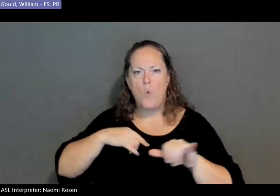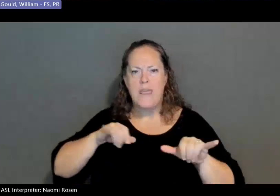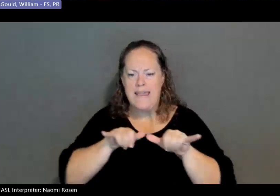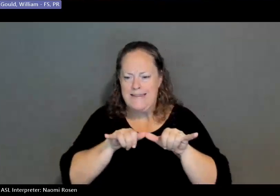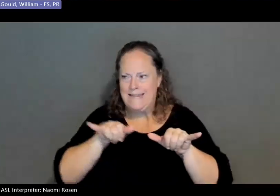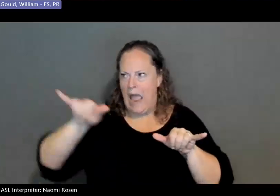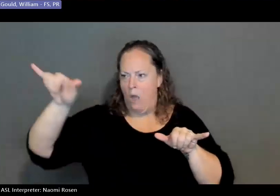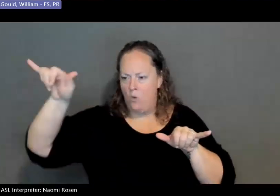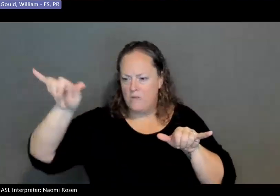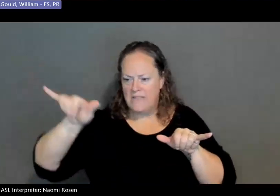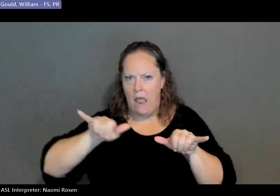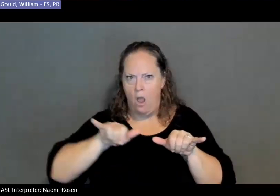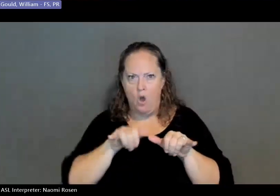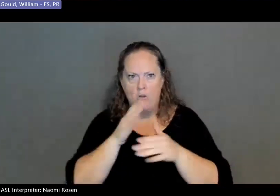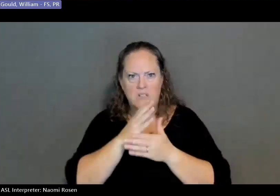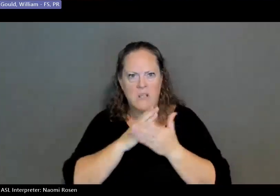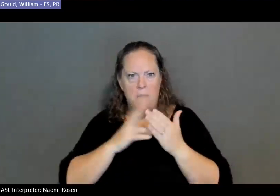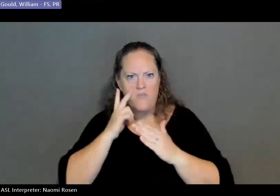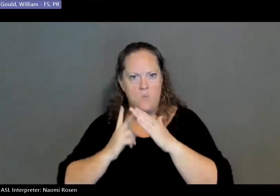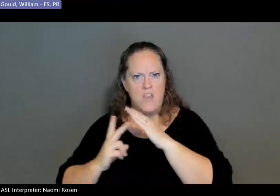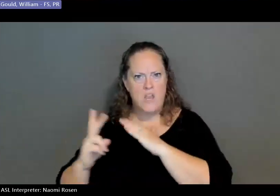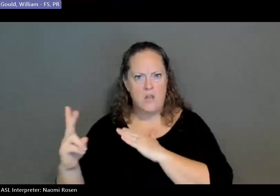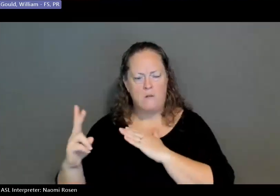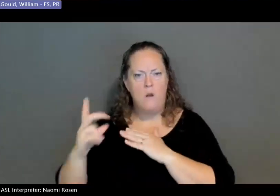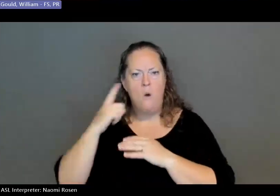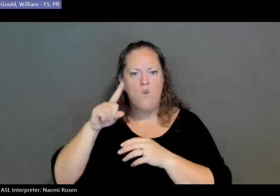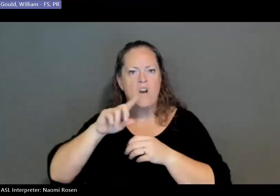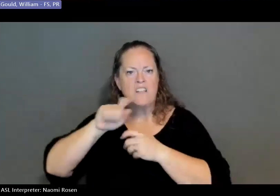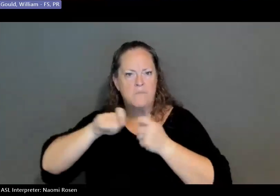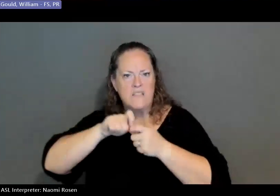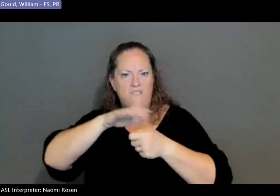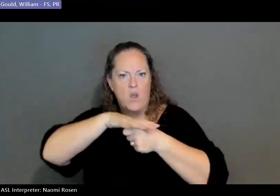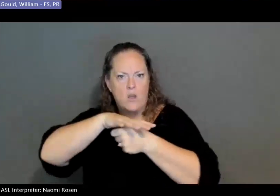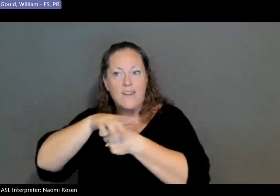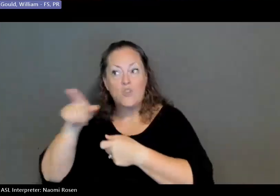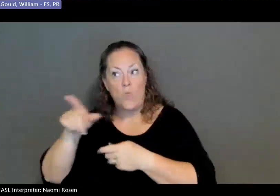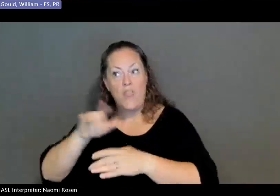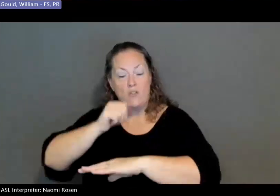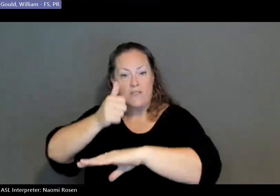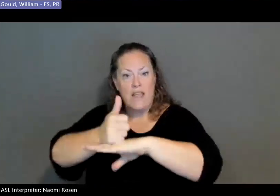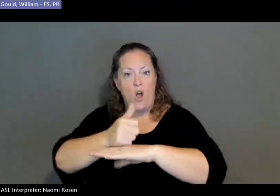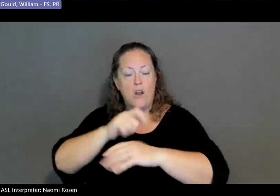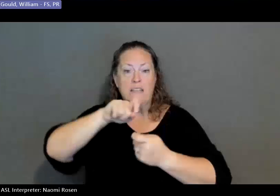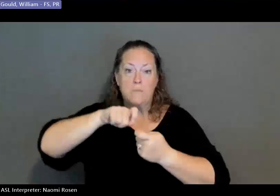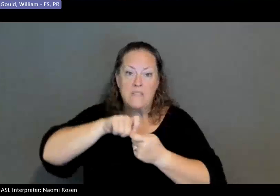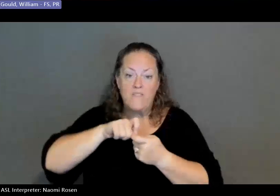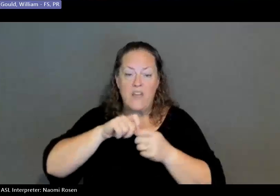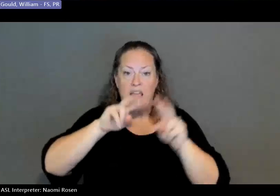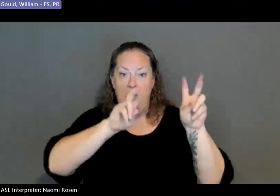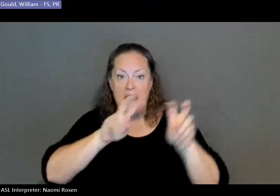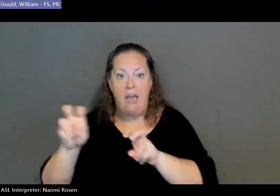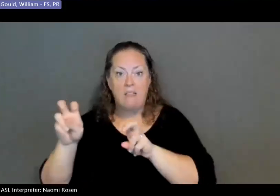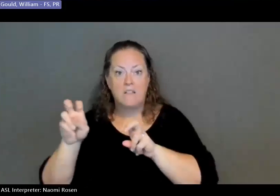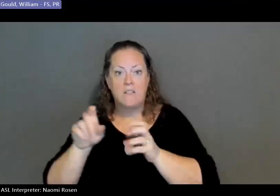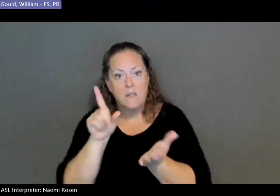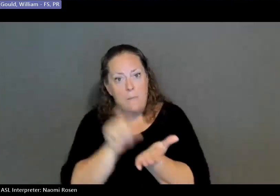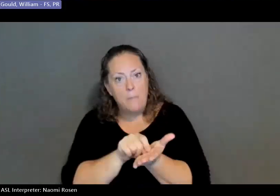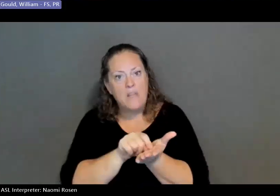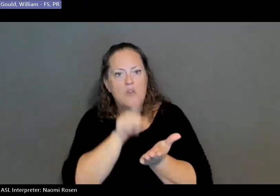our region. So they're based on a particular analysis and publication that looked at that mid-century